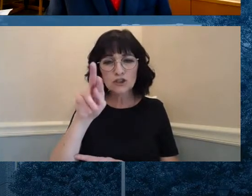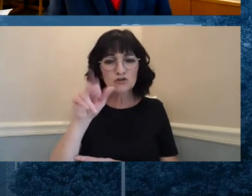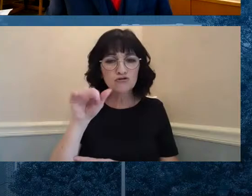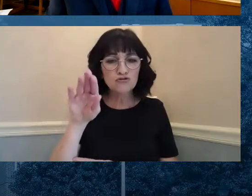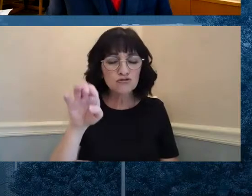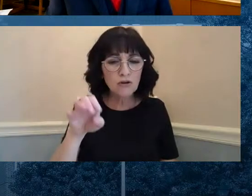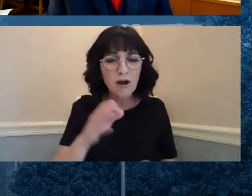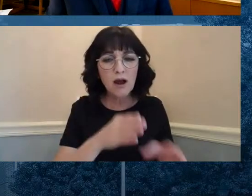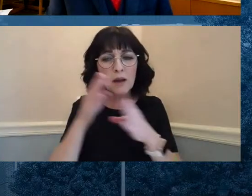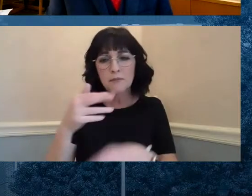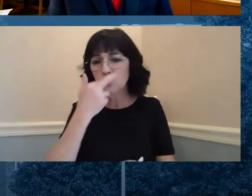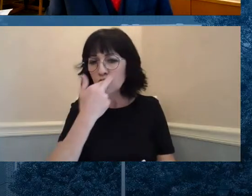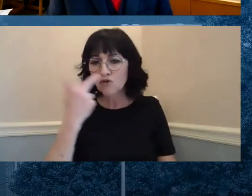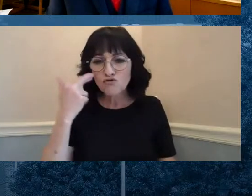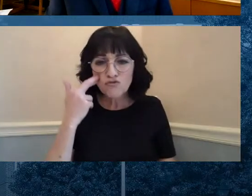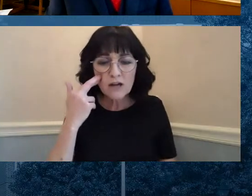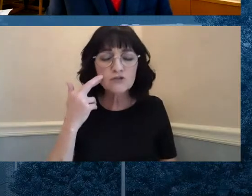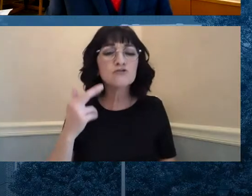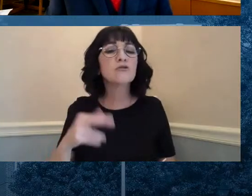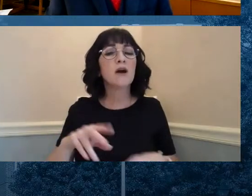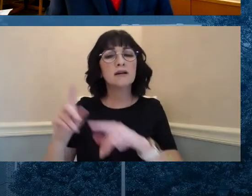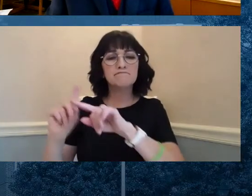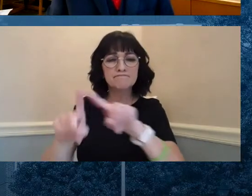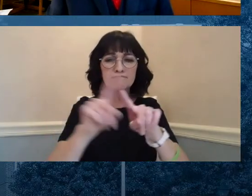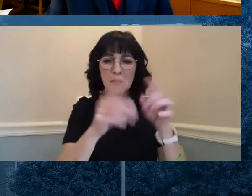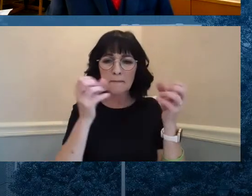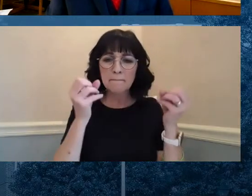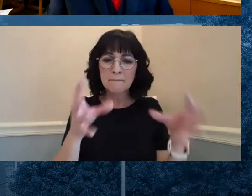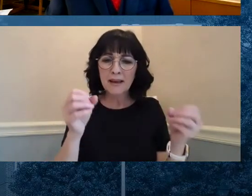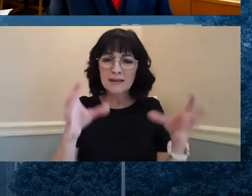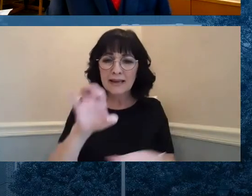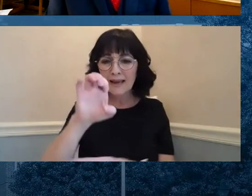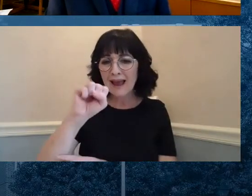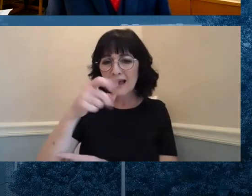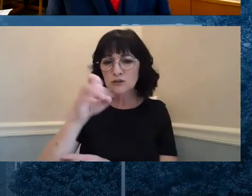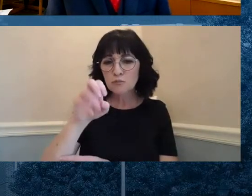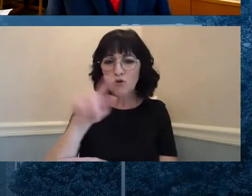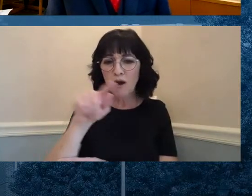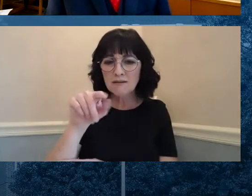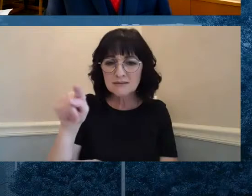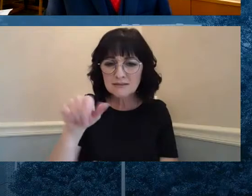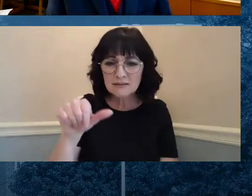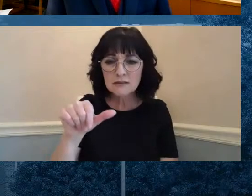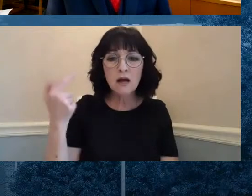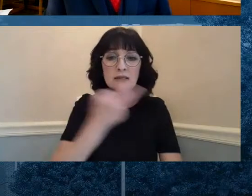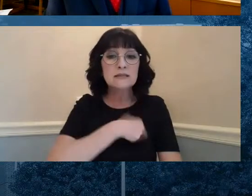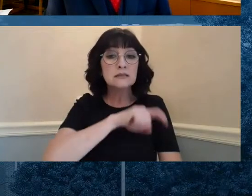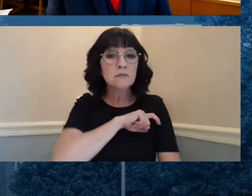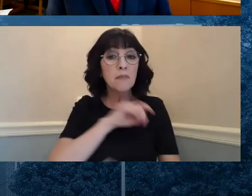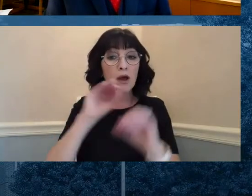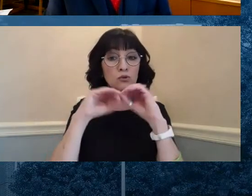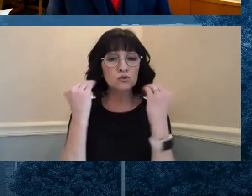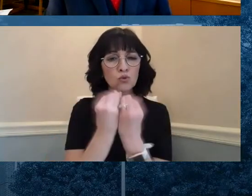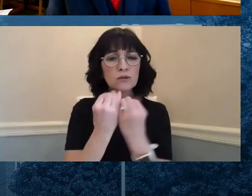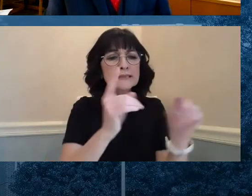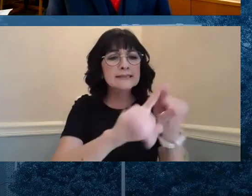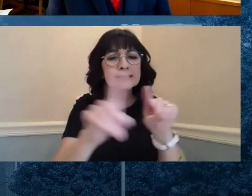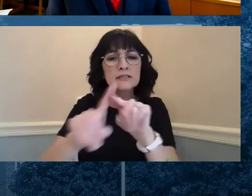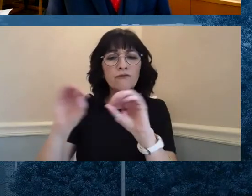restaurants and the restaurant industry, and many, many more partners to really get to places where we need to